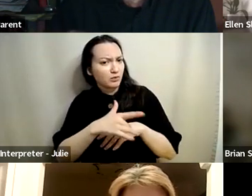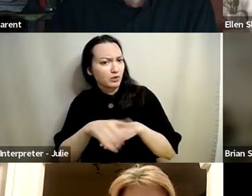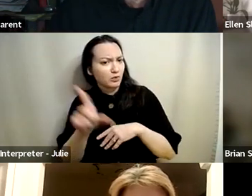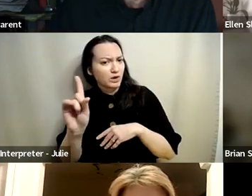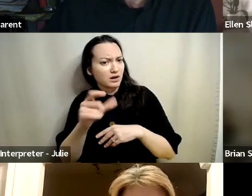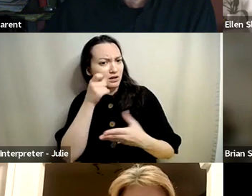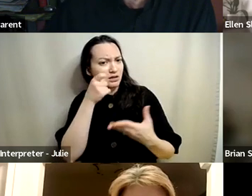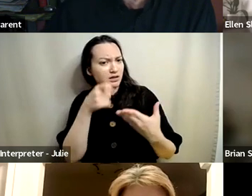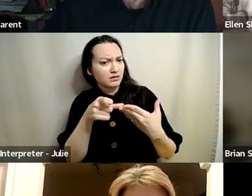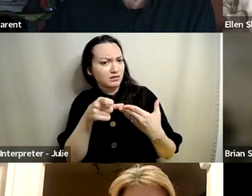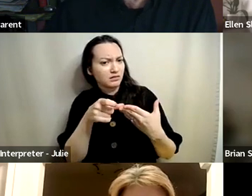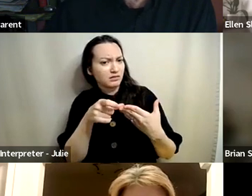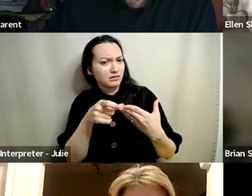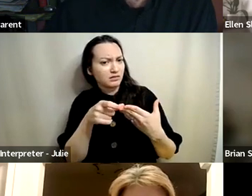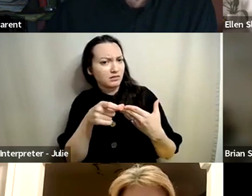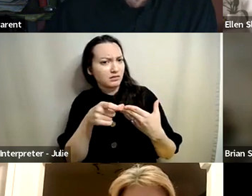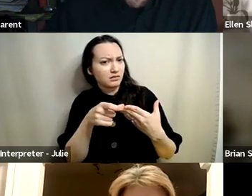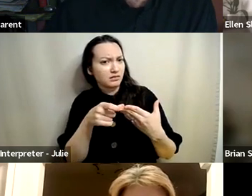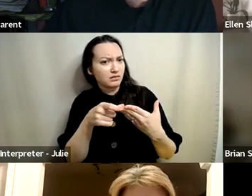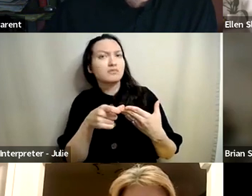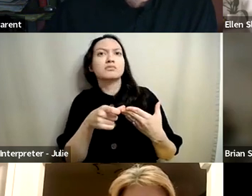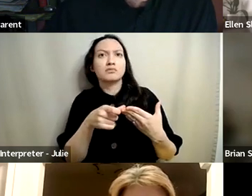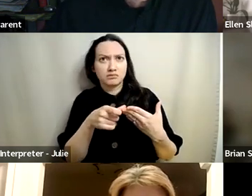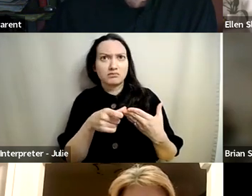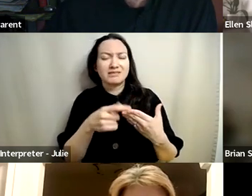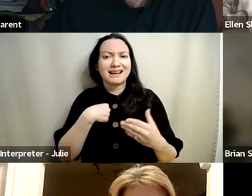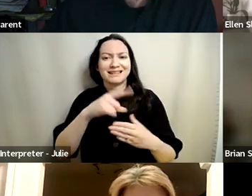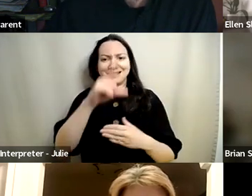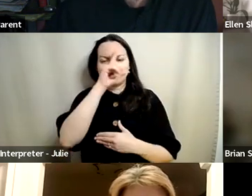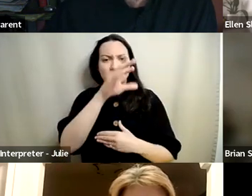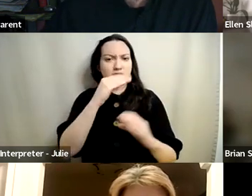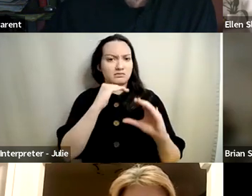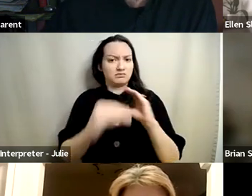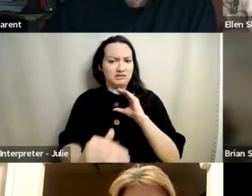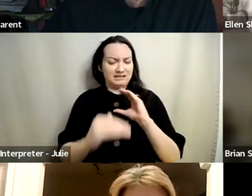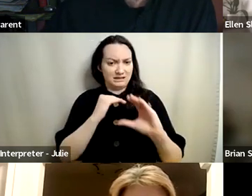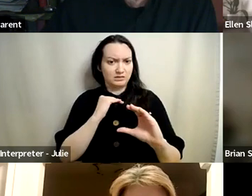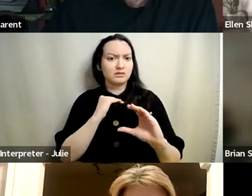Where is that? Or where, you know? Okay, yeah, it was, I think, sent to us.